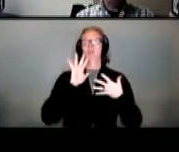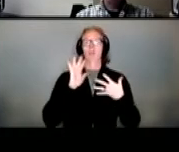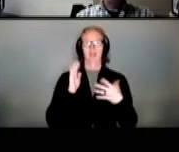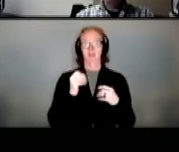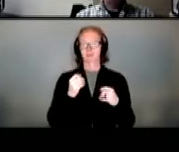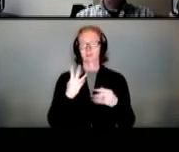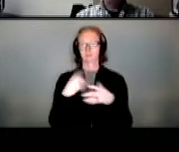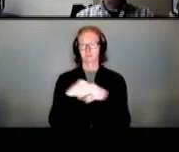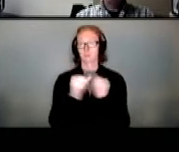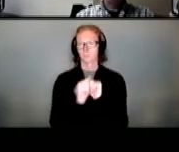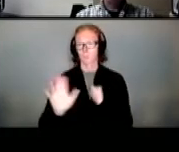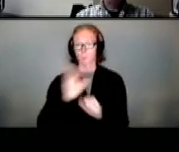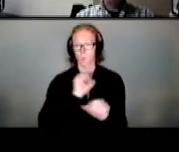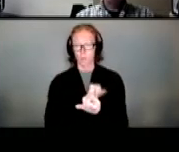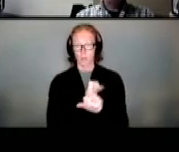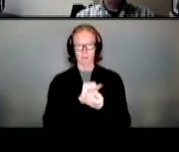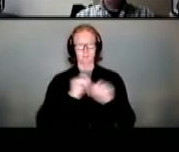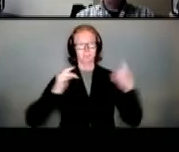job.